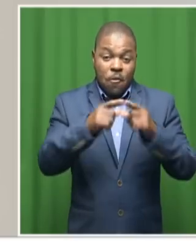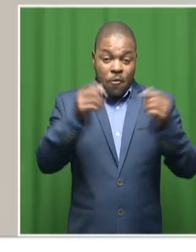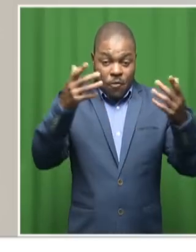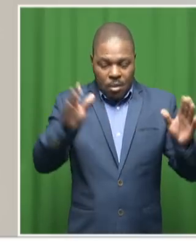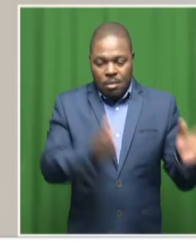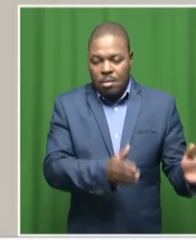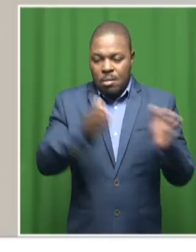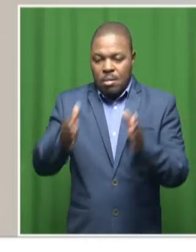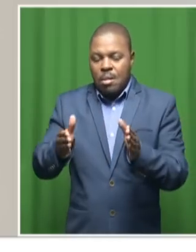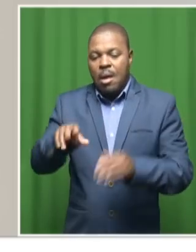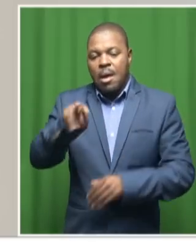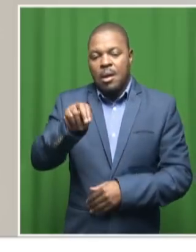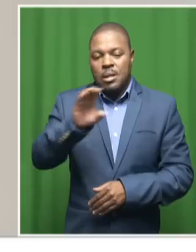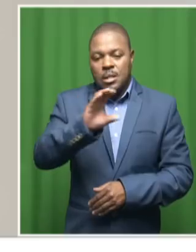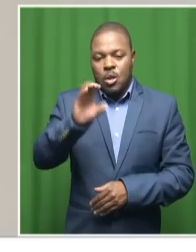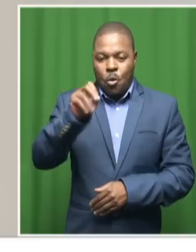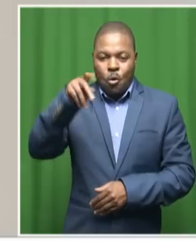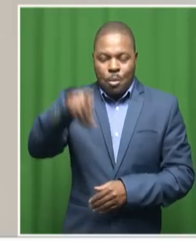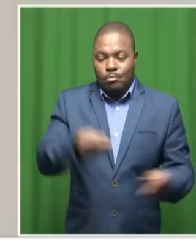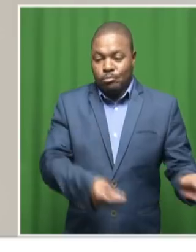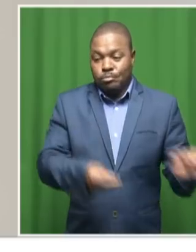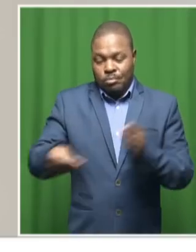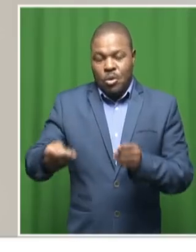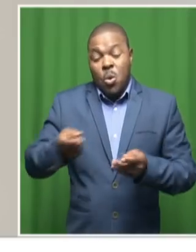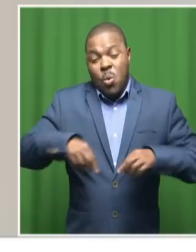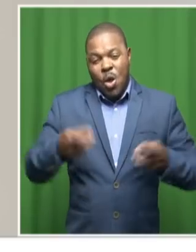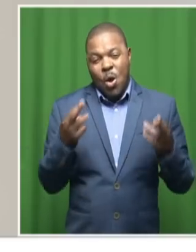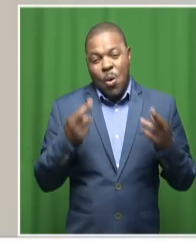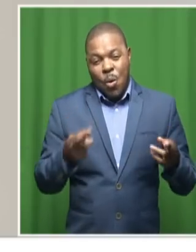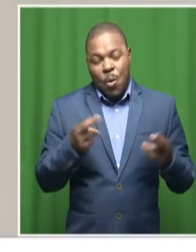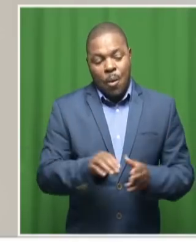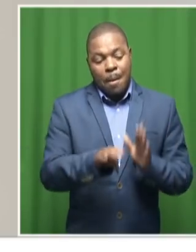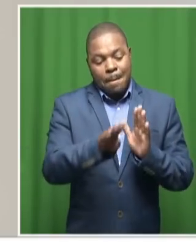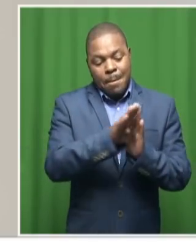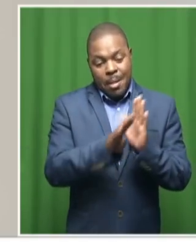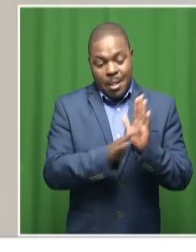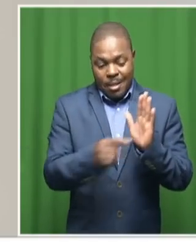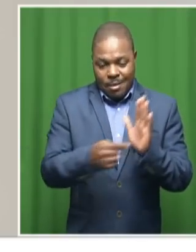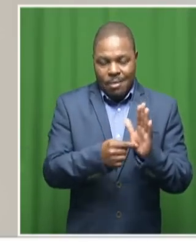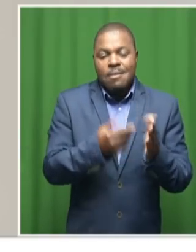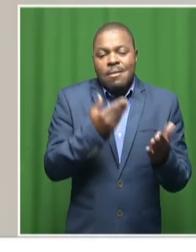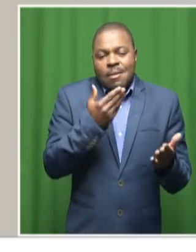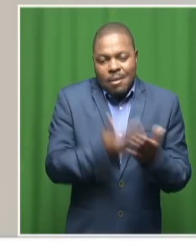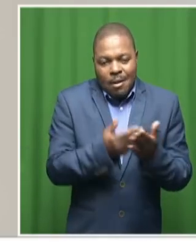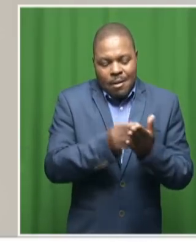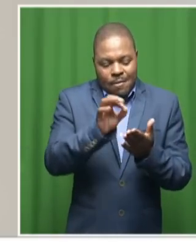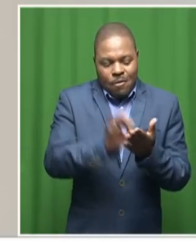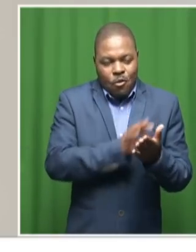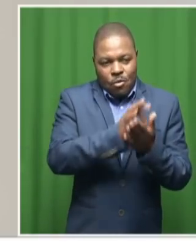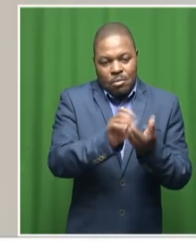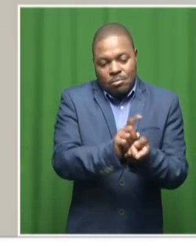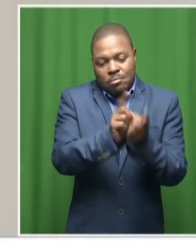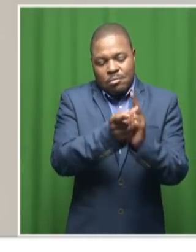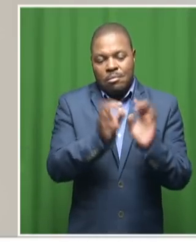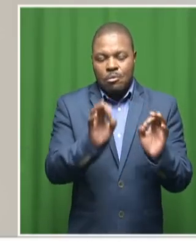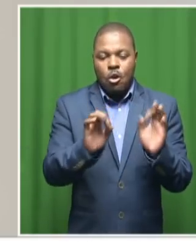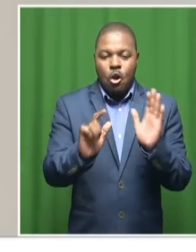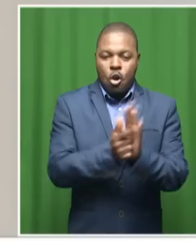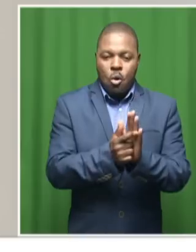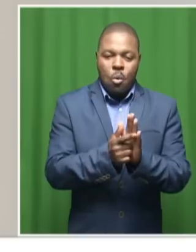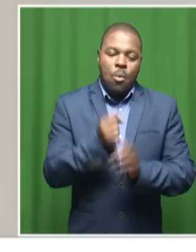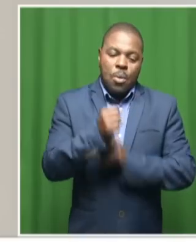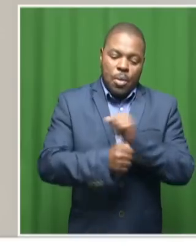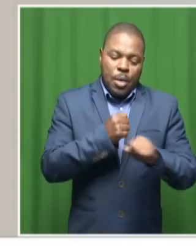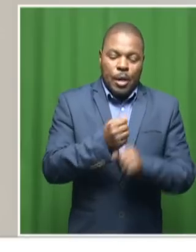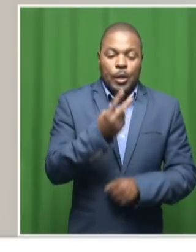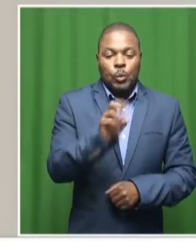National Council of Provinces. So we are sincerely hoping that the bill goes to the vote and becomes law during the course of